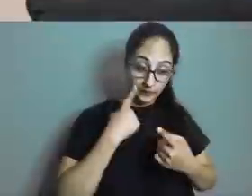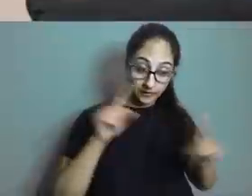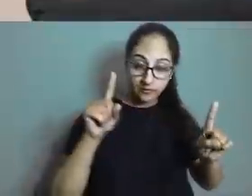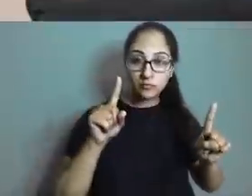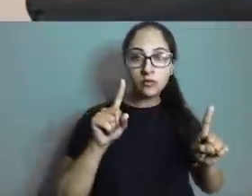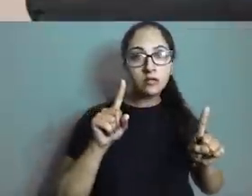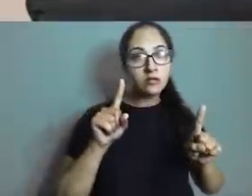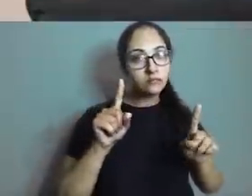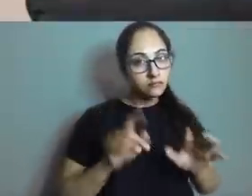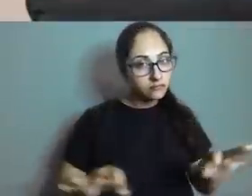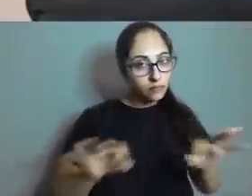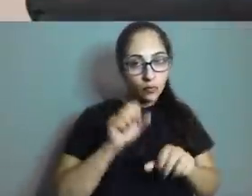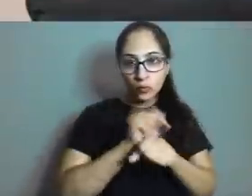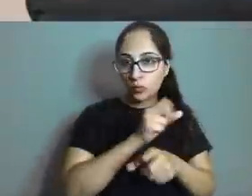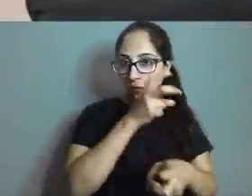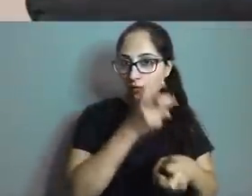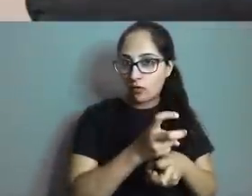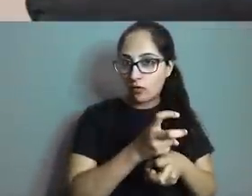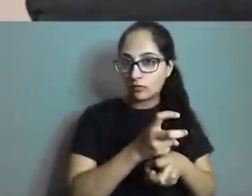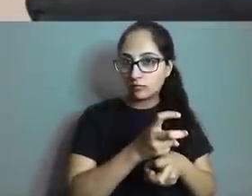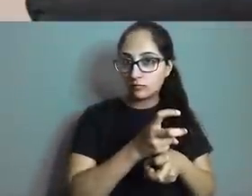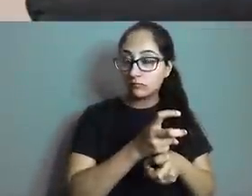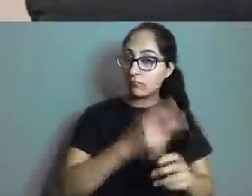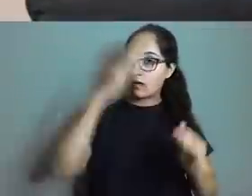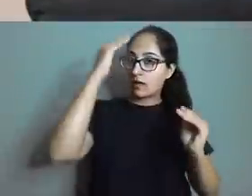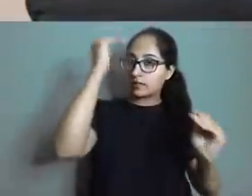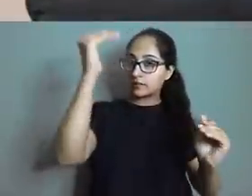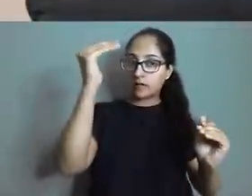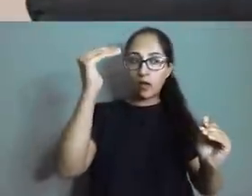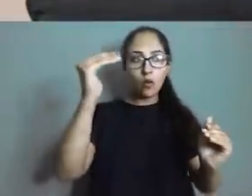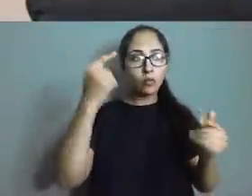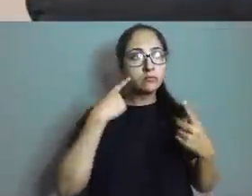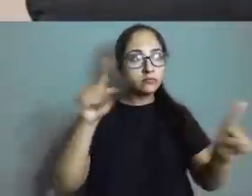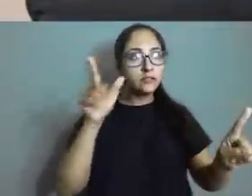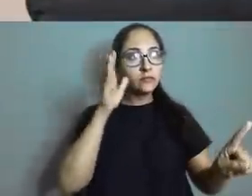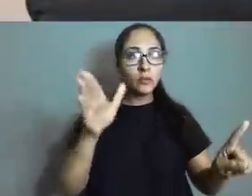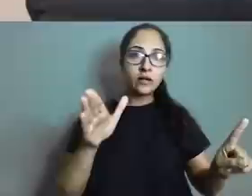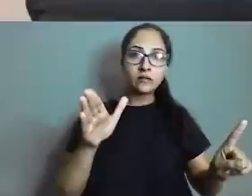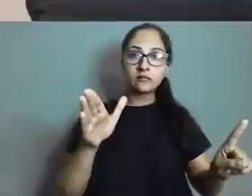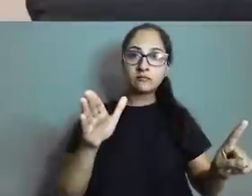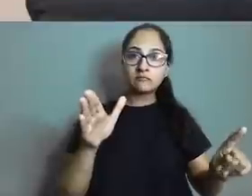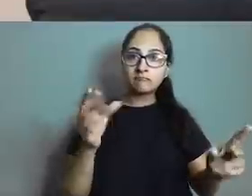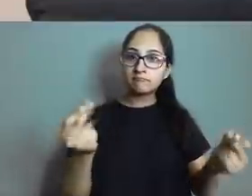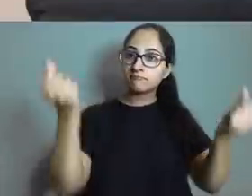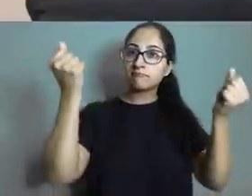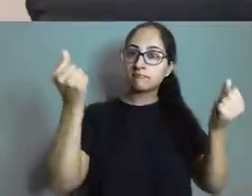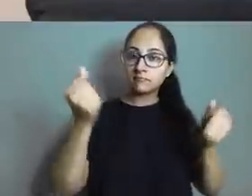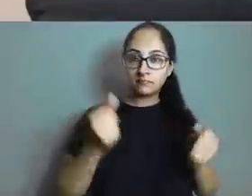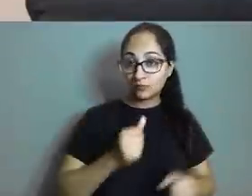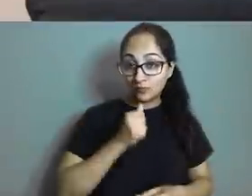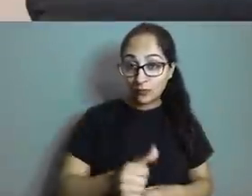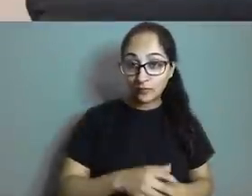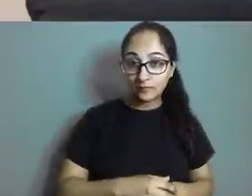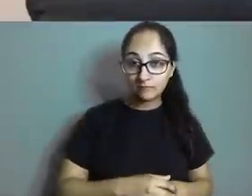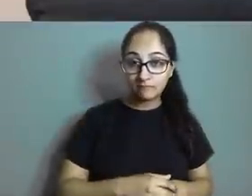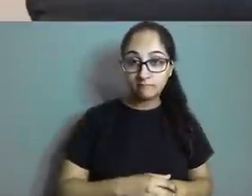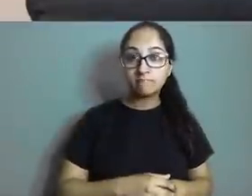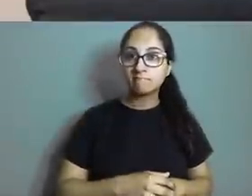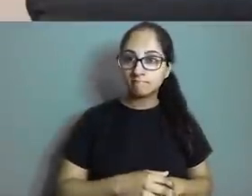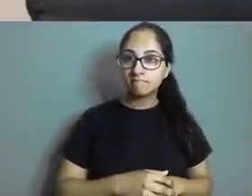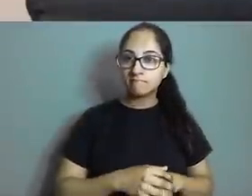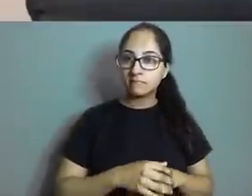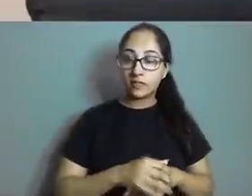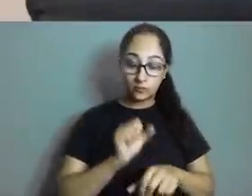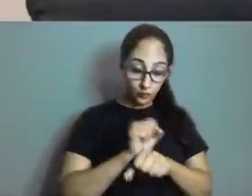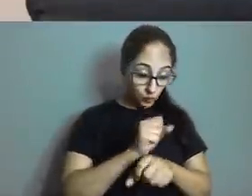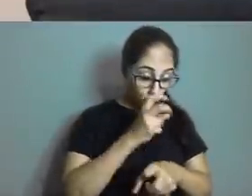life so you know if you want to get better at it and you want to have success at it you just have to work hard at it you can't you